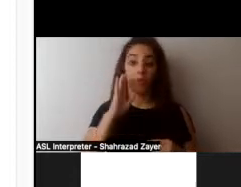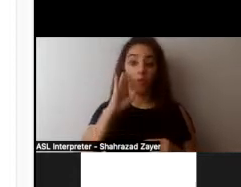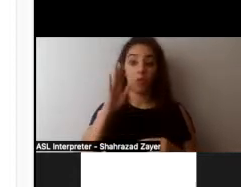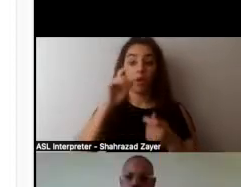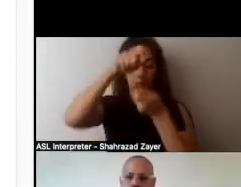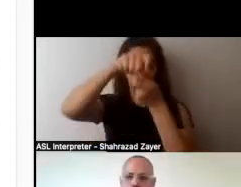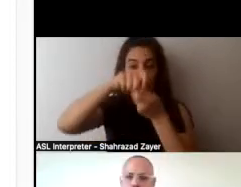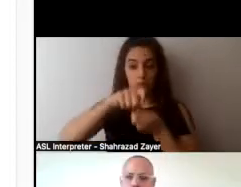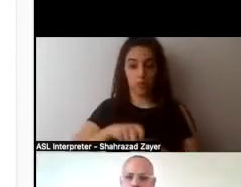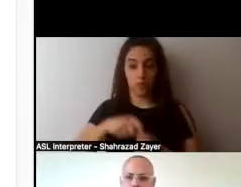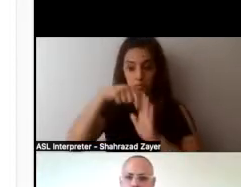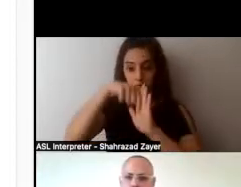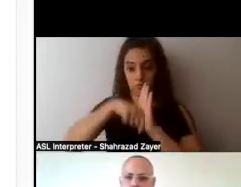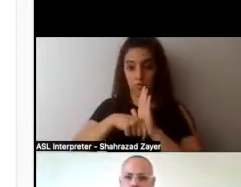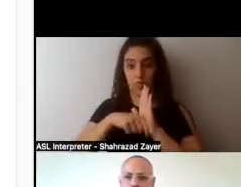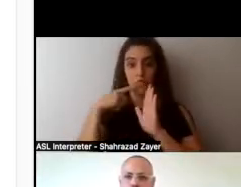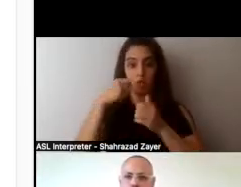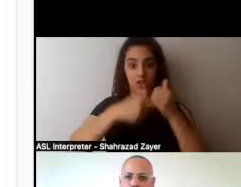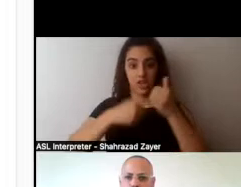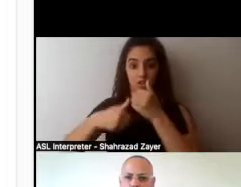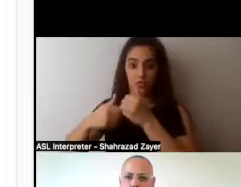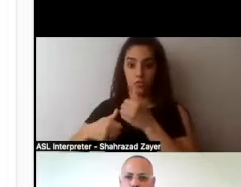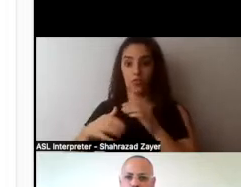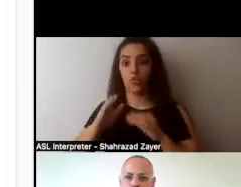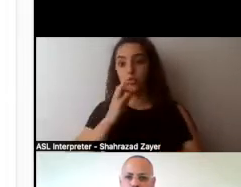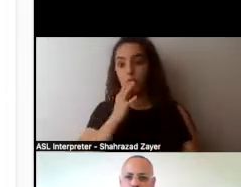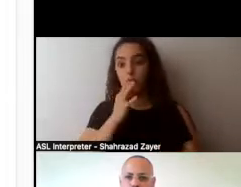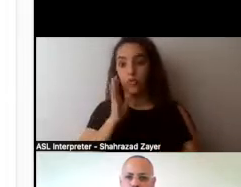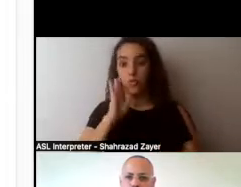And underlying each of these themes, there are